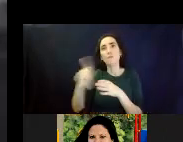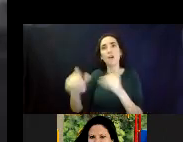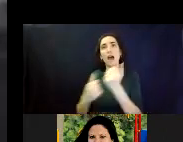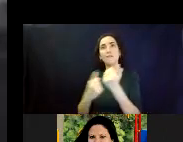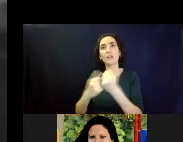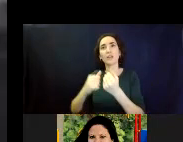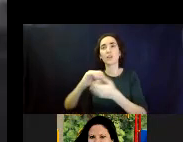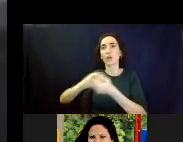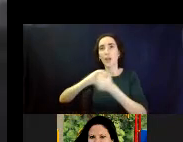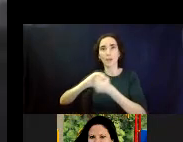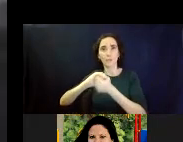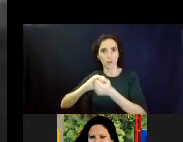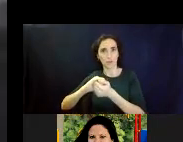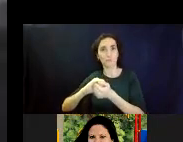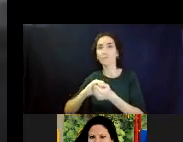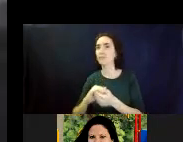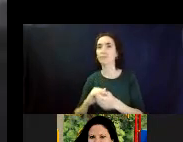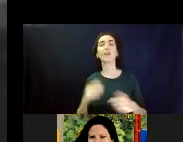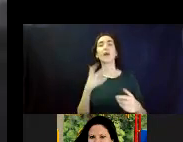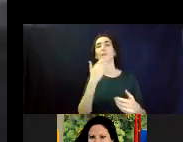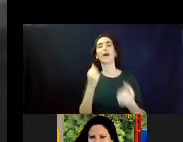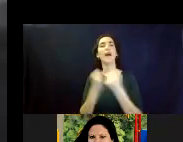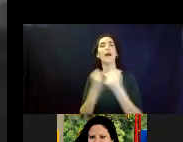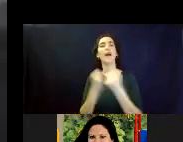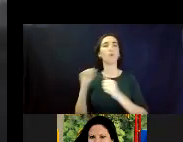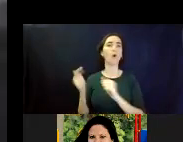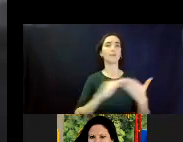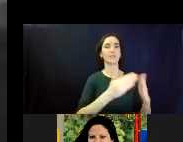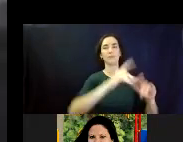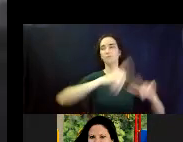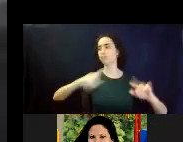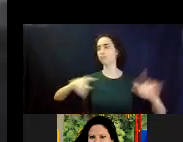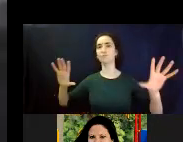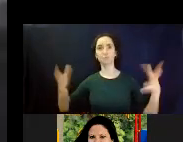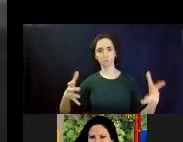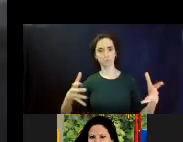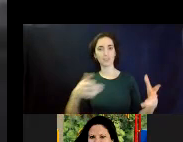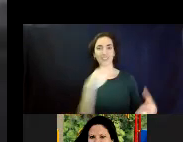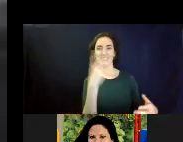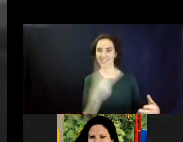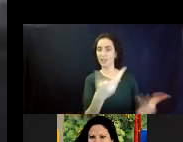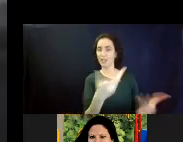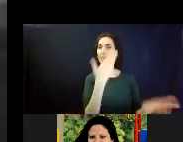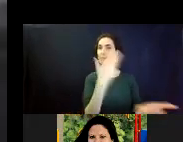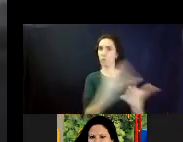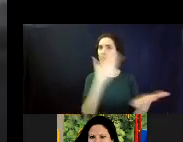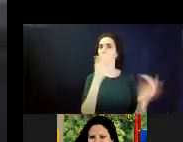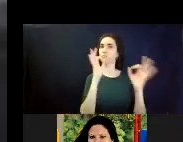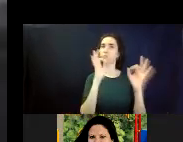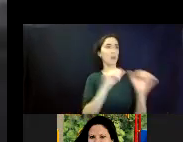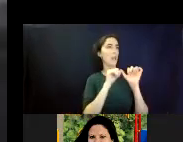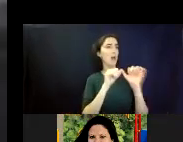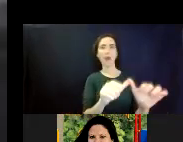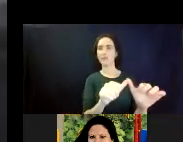collaborations. Cross-disability advocacy, as we can see in our examples, have proven to be timeless and